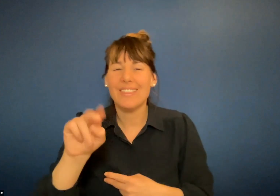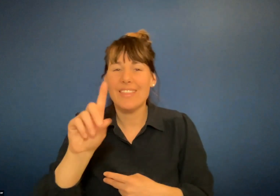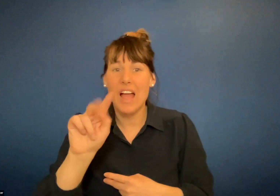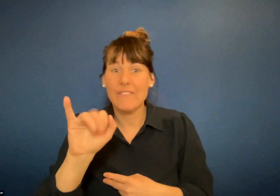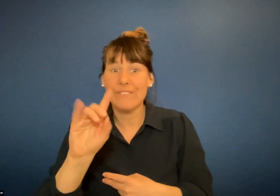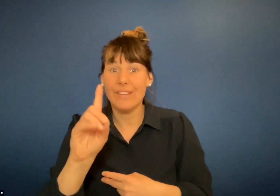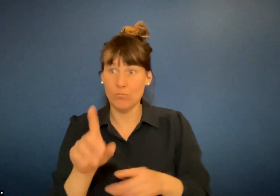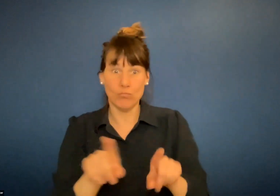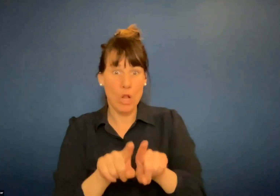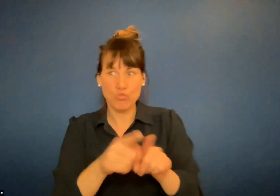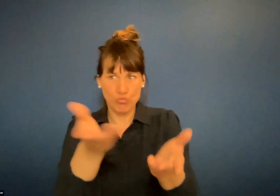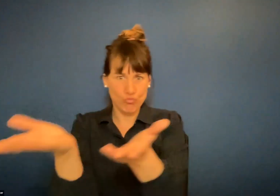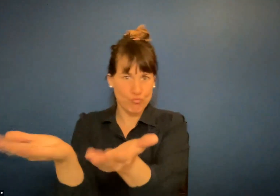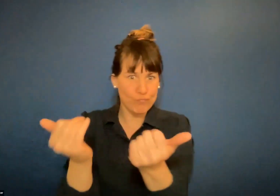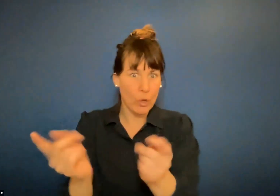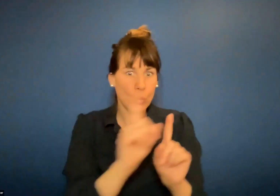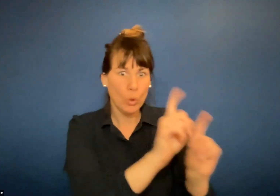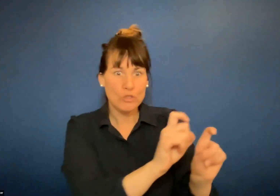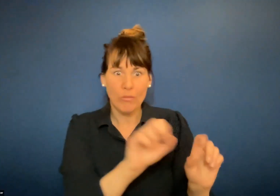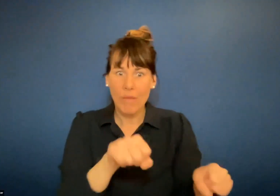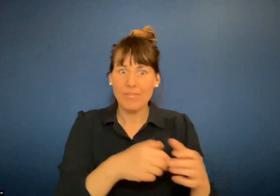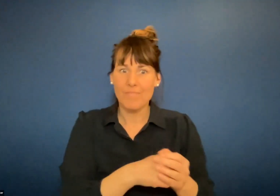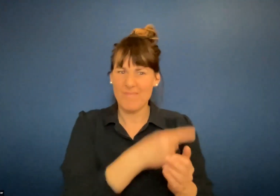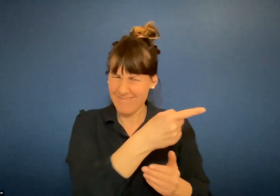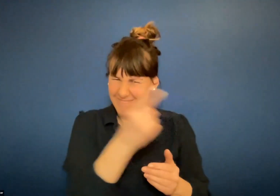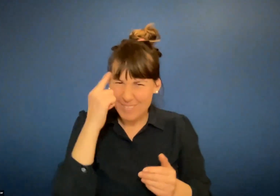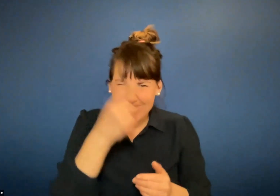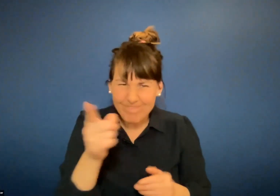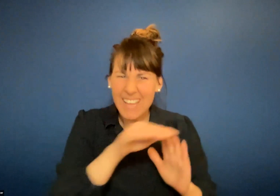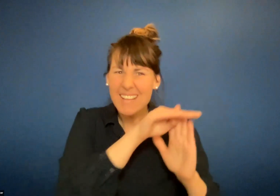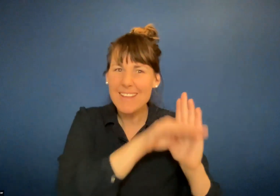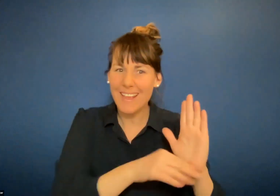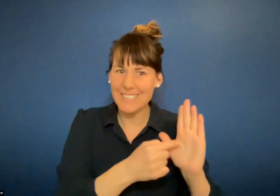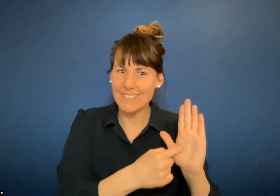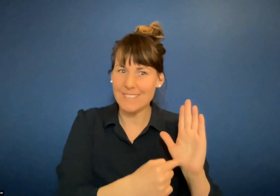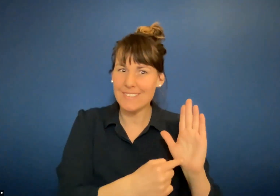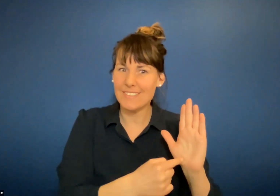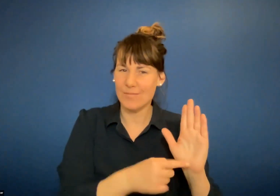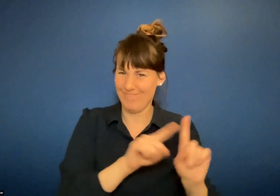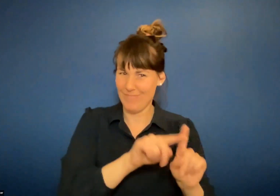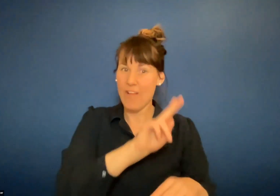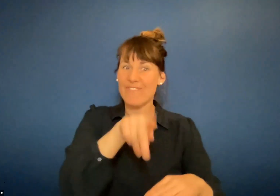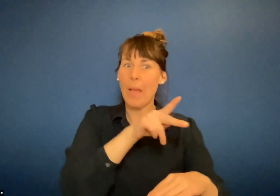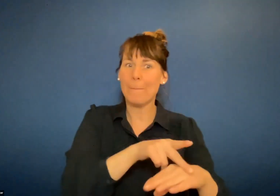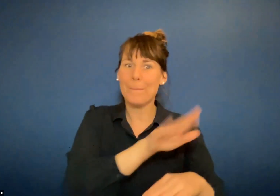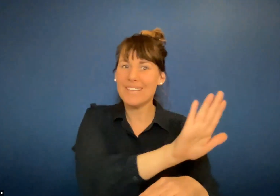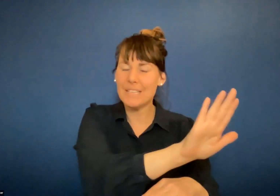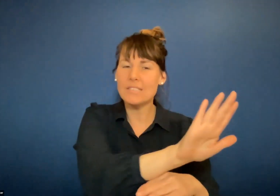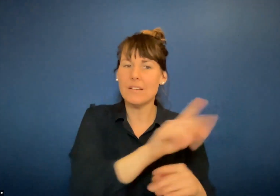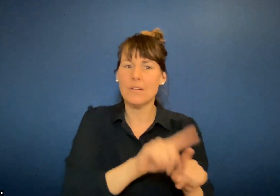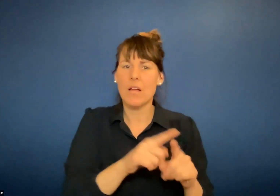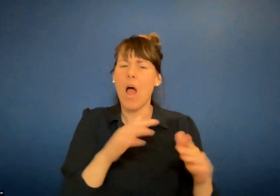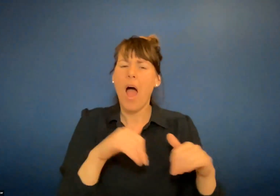that comes to mind is there a timeline? Do the products that are covered